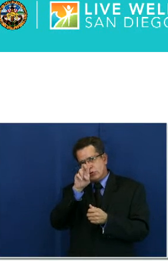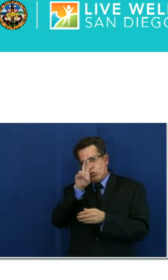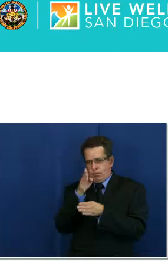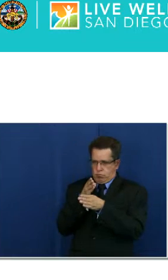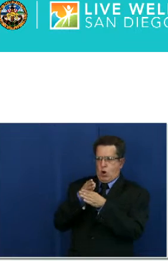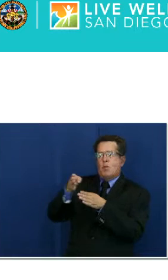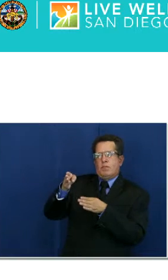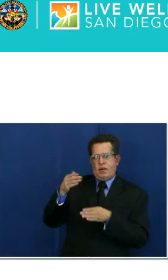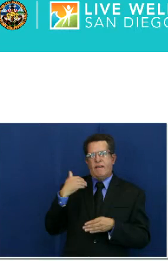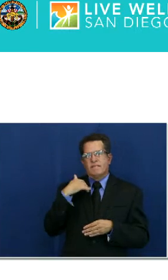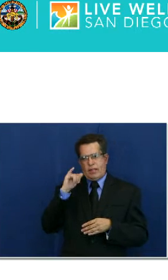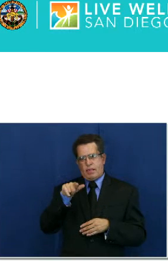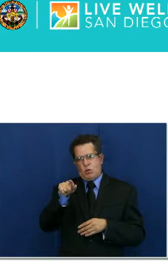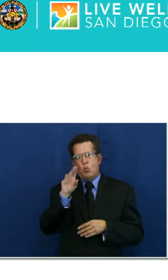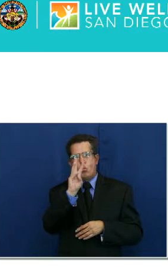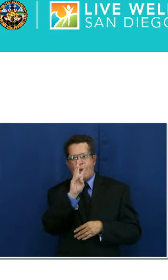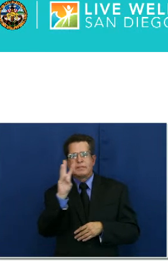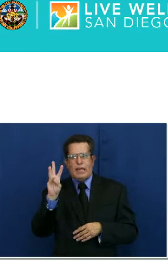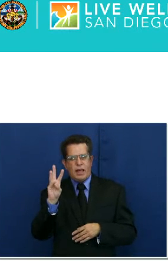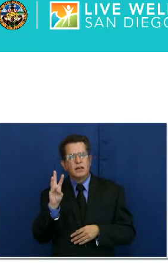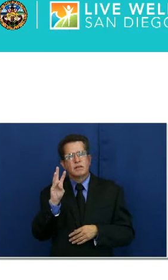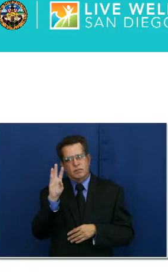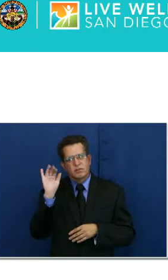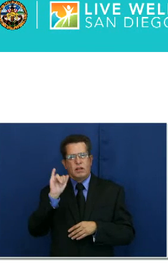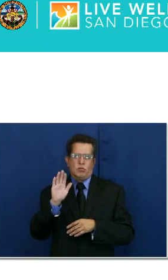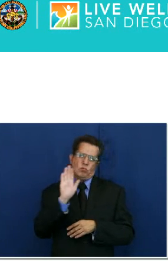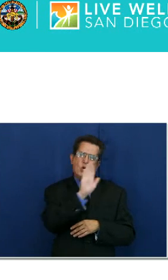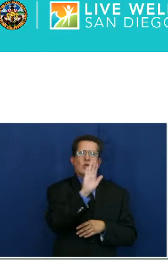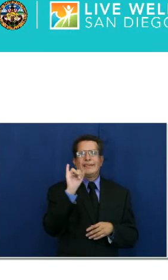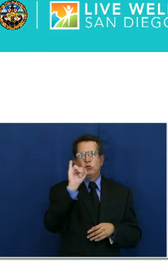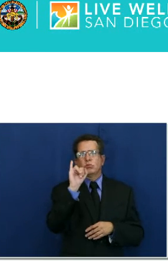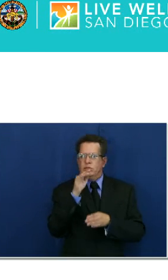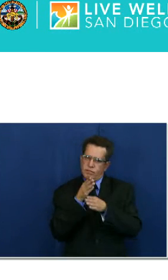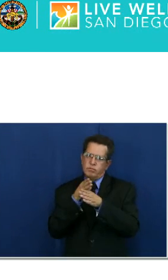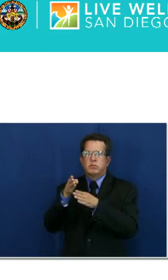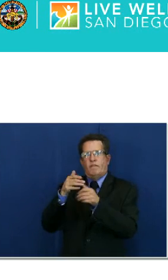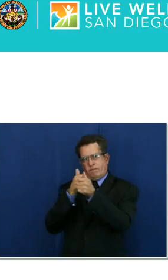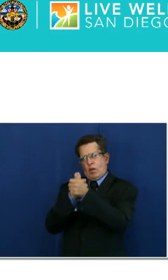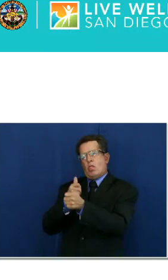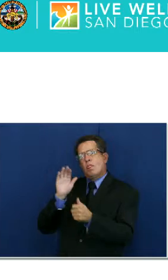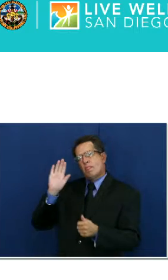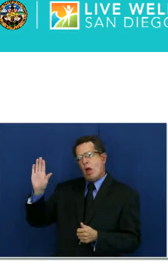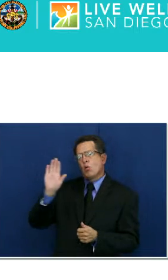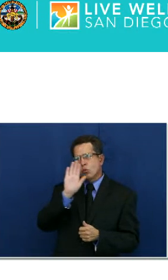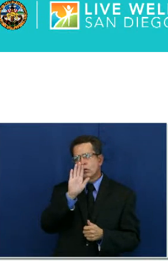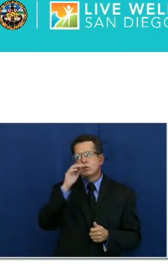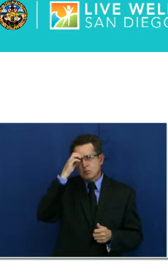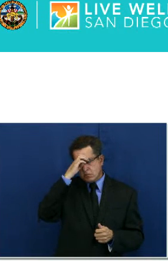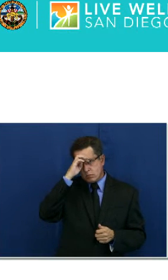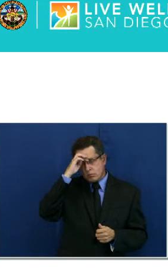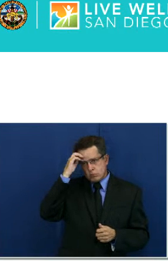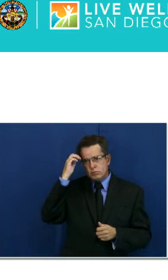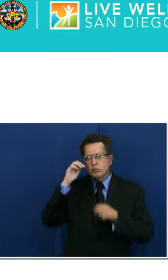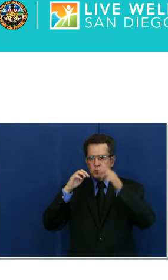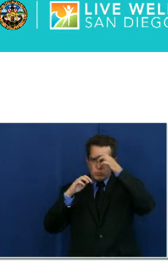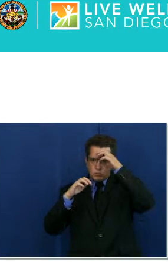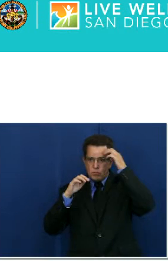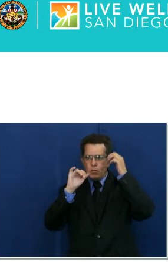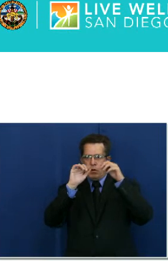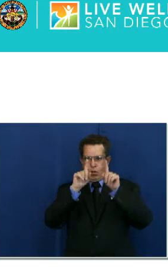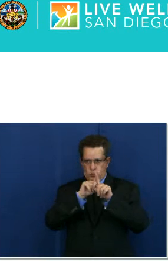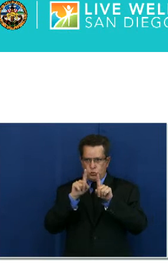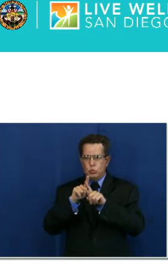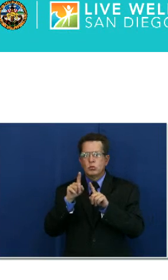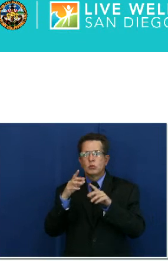there so you can make that coordinated effort as well. And students should always, again, for us